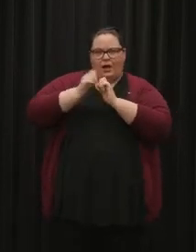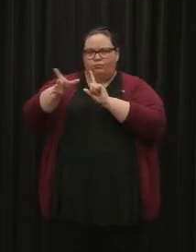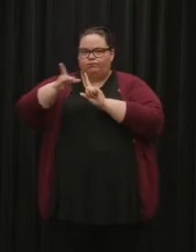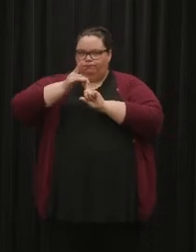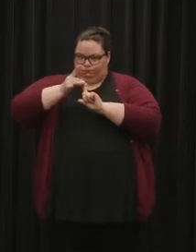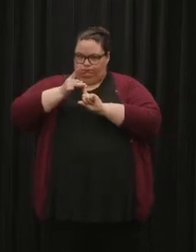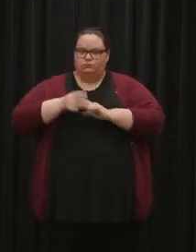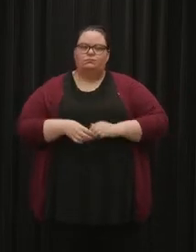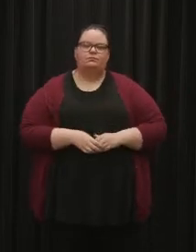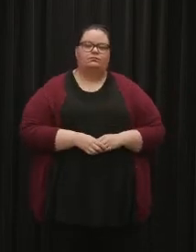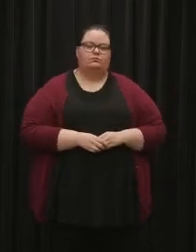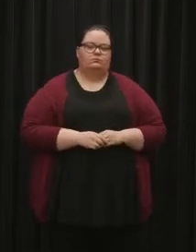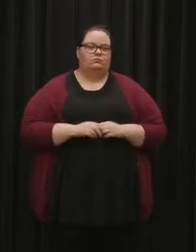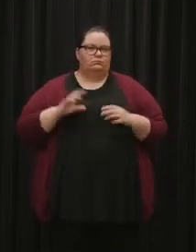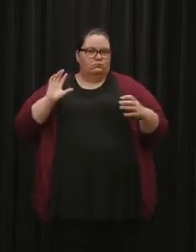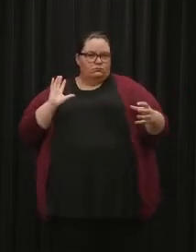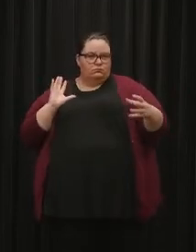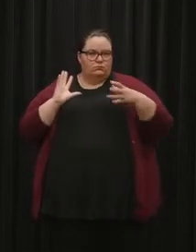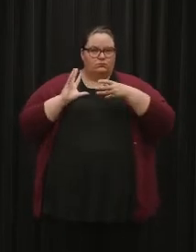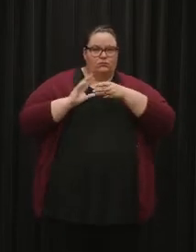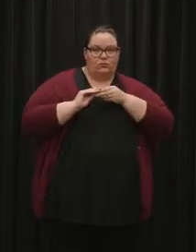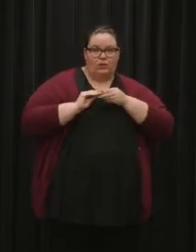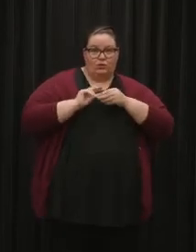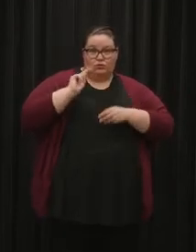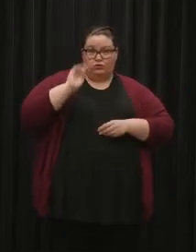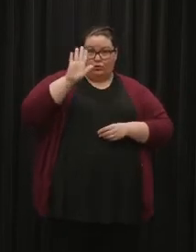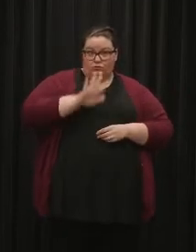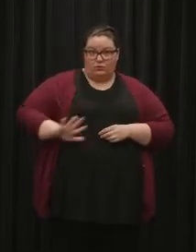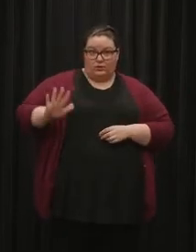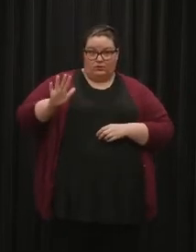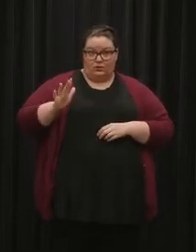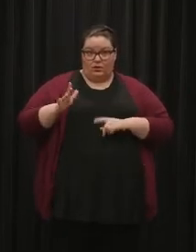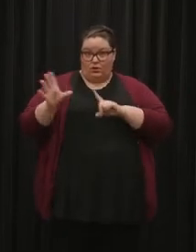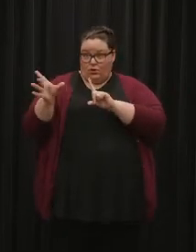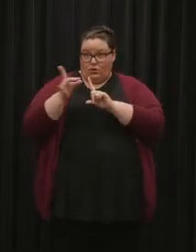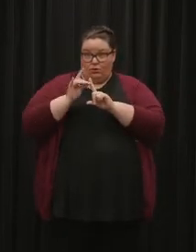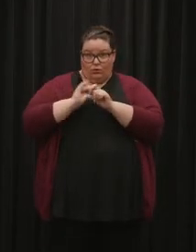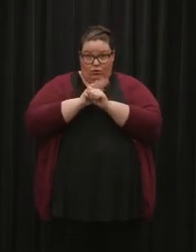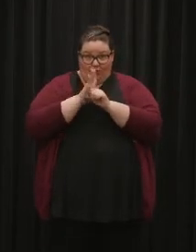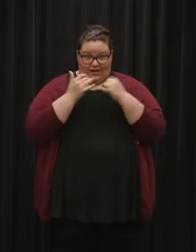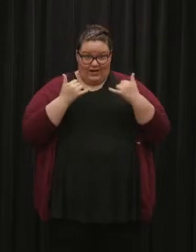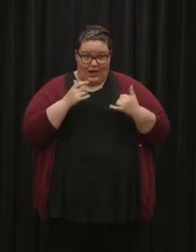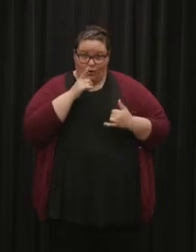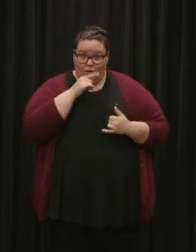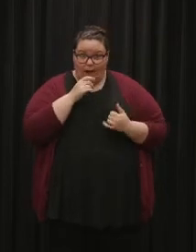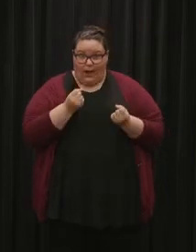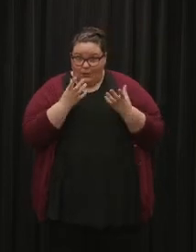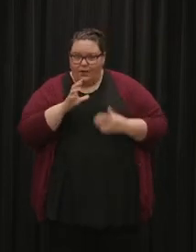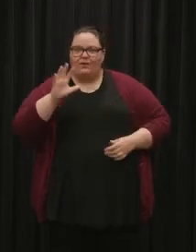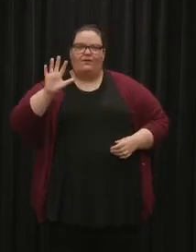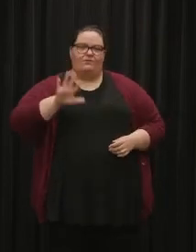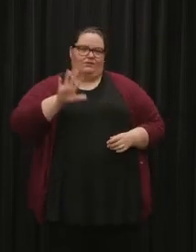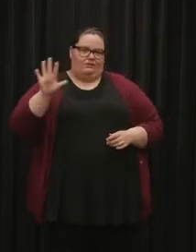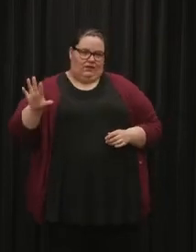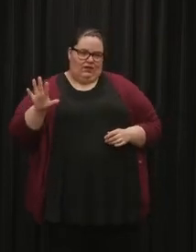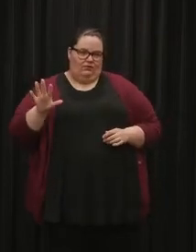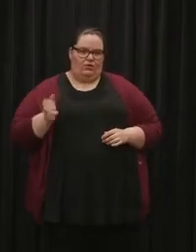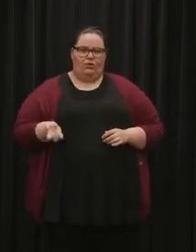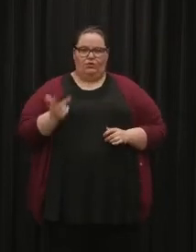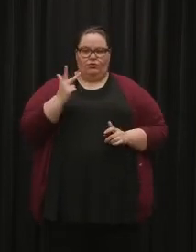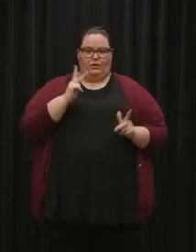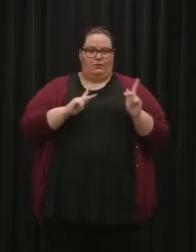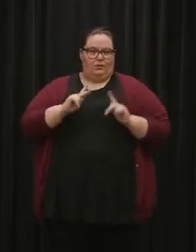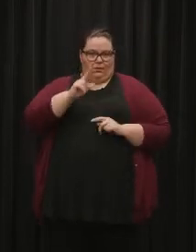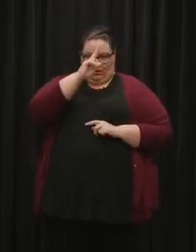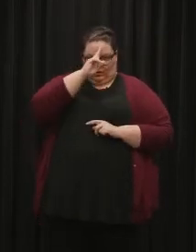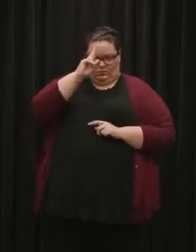health. There are currently 55 active cases in the province of COVID-19, with 3 individuals hospitalized, including 2 who